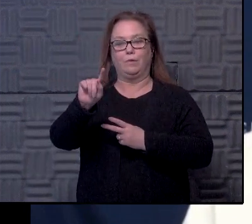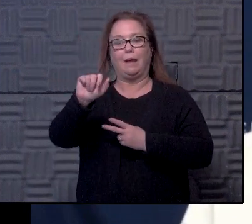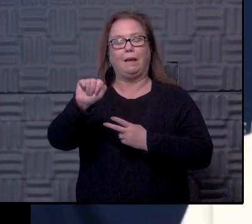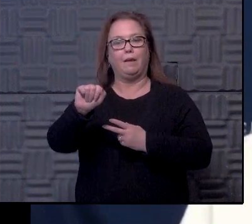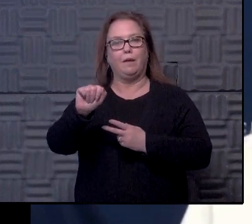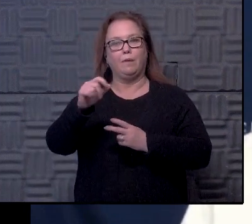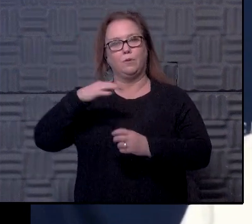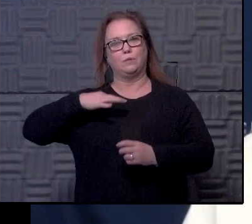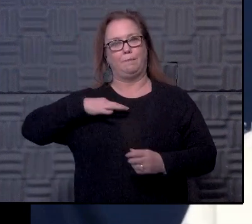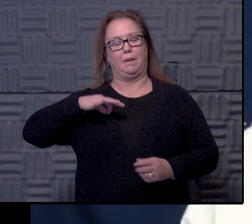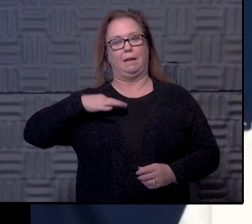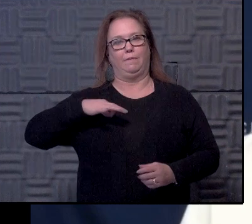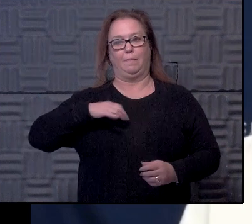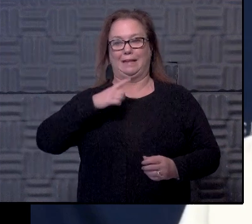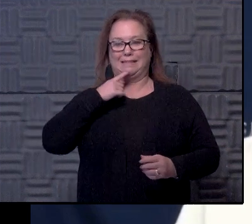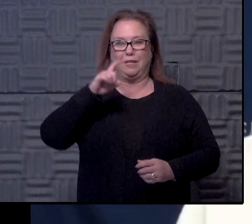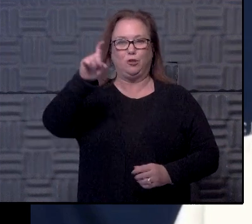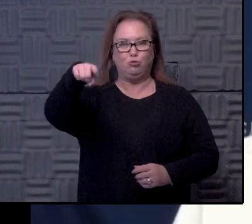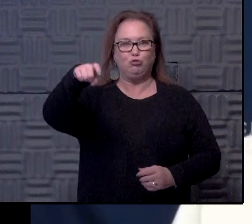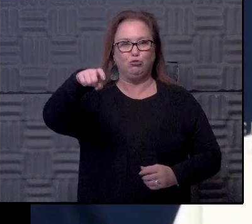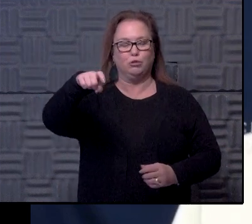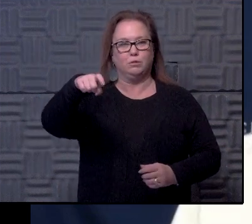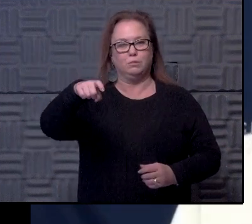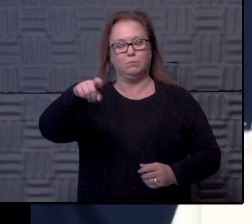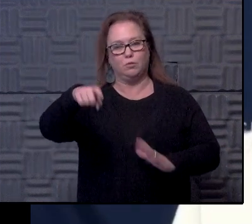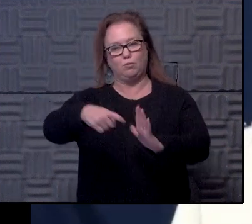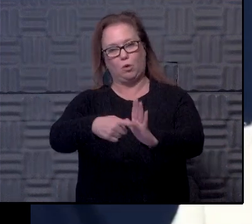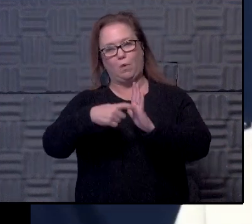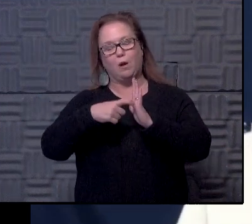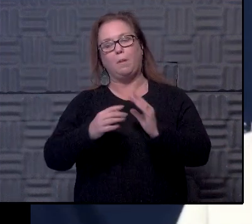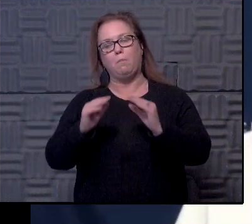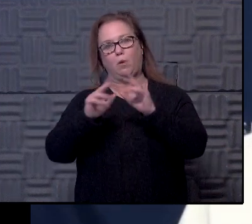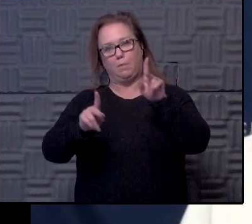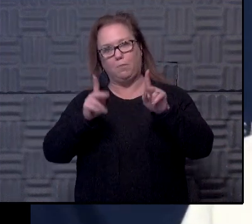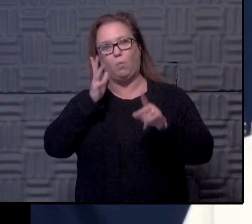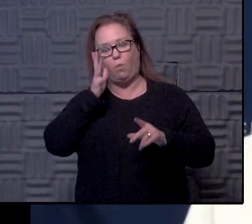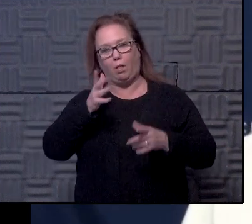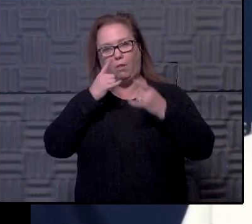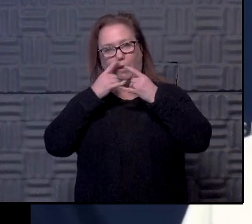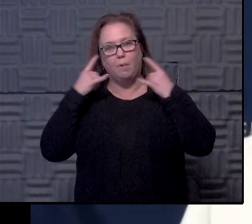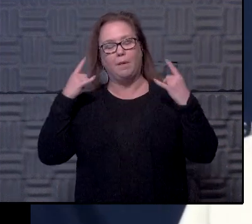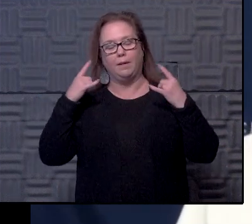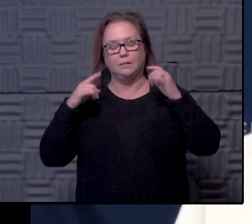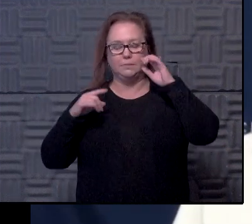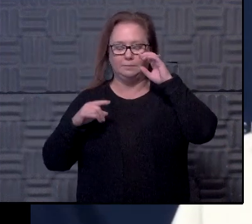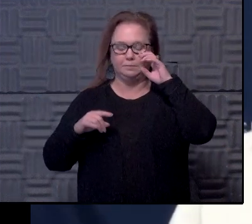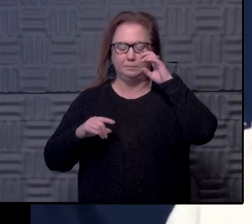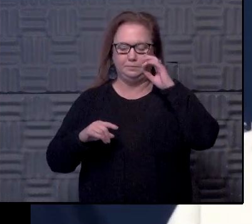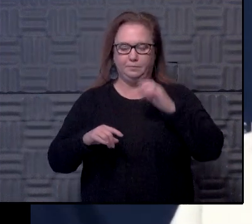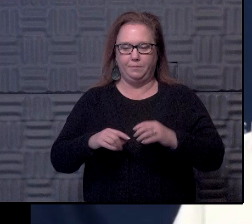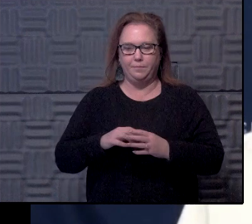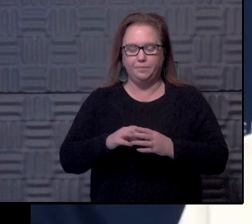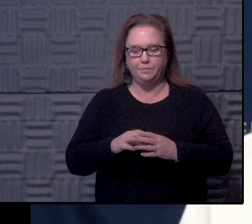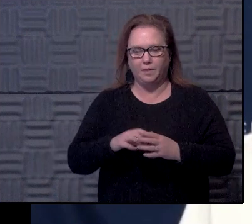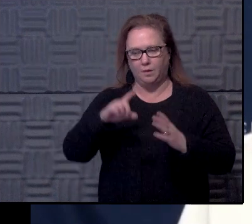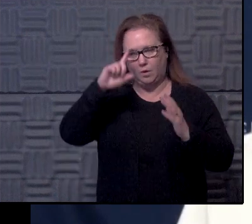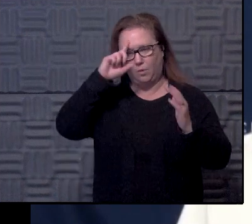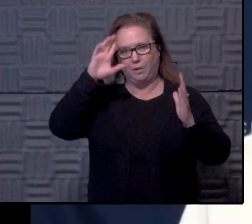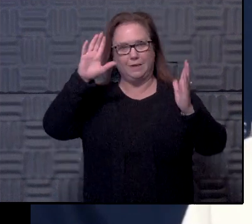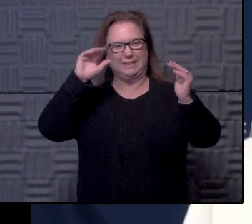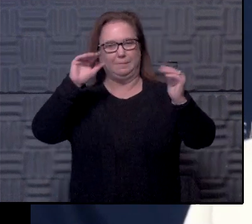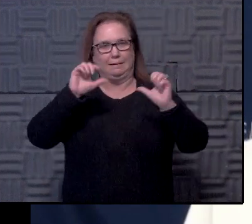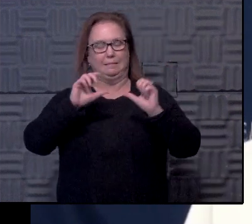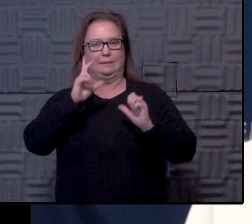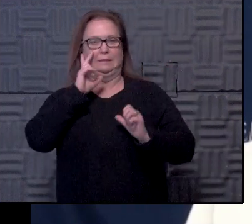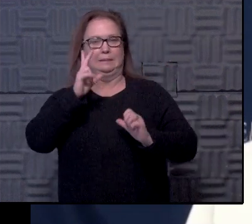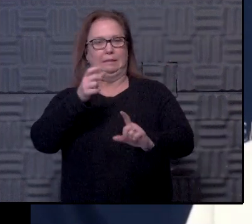benefit simply by saying you should do this, you must do this, more people will, and that's helpful. So we would expect to continue, I think, to